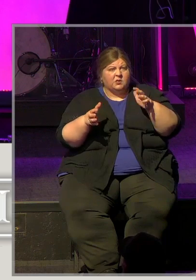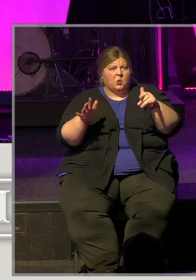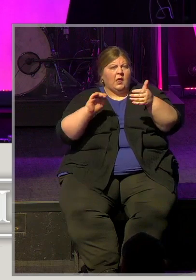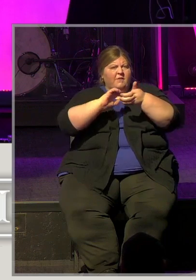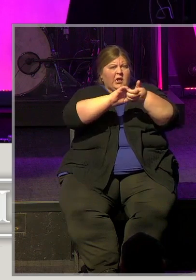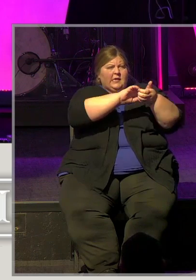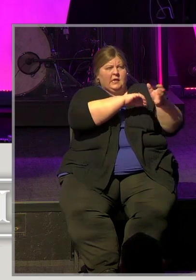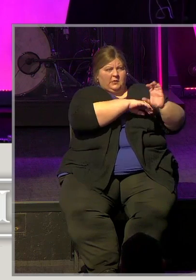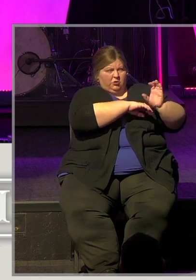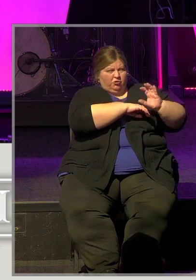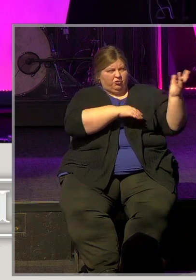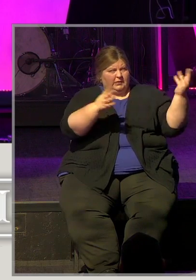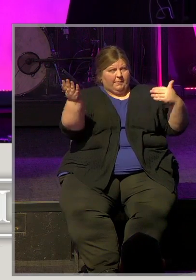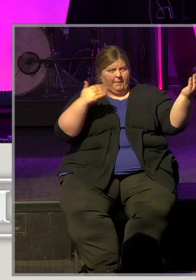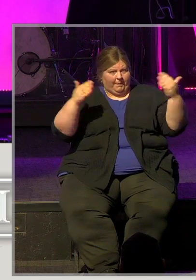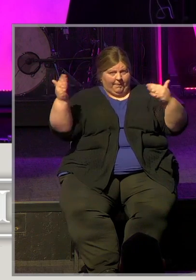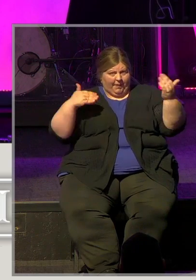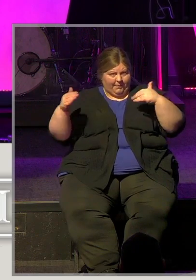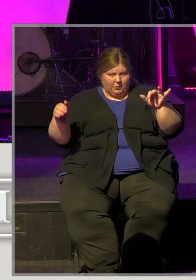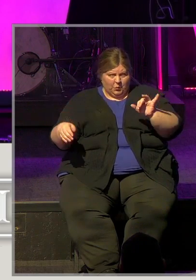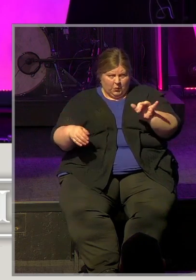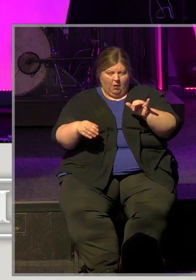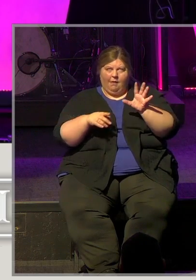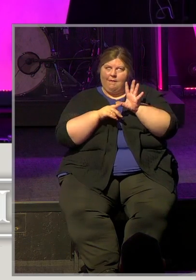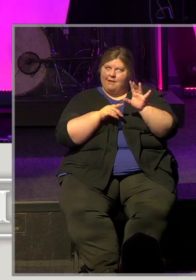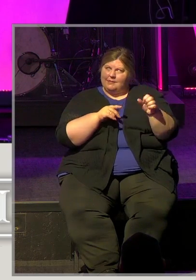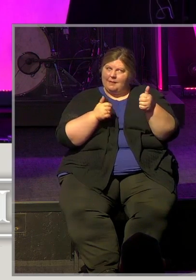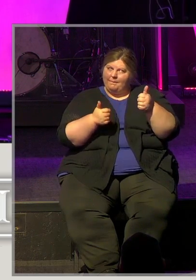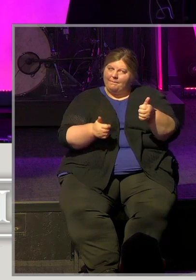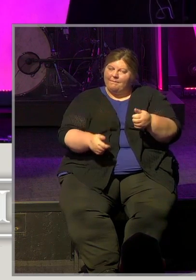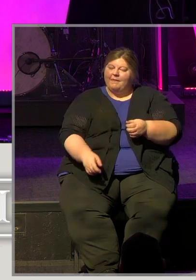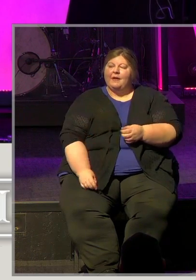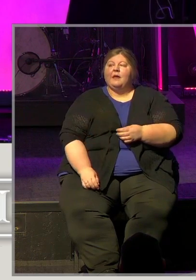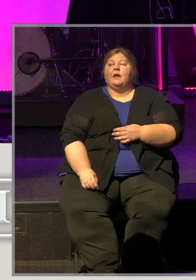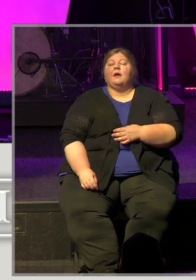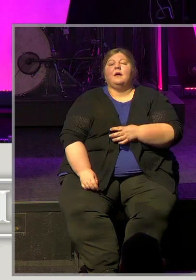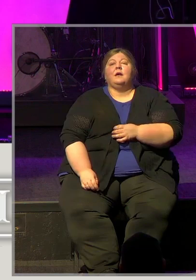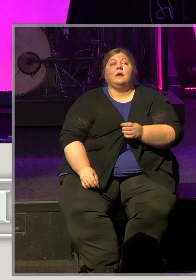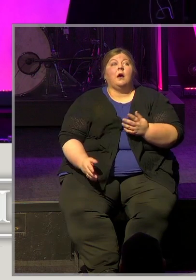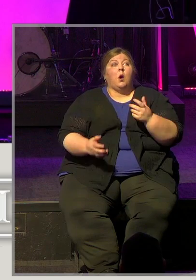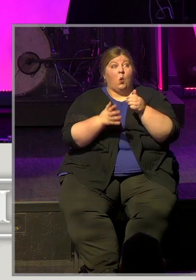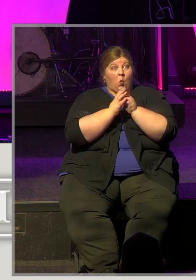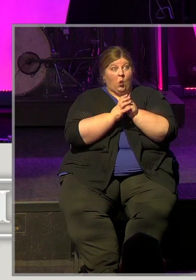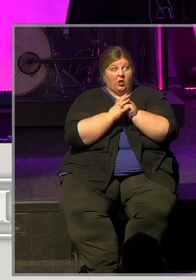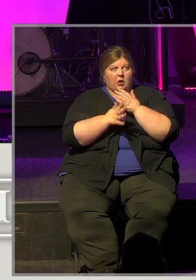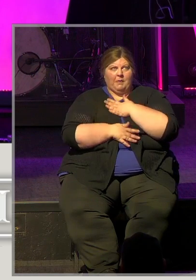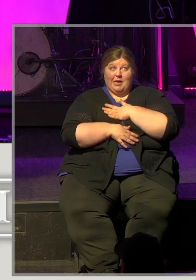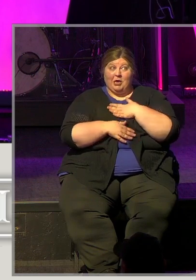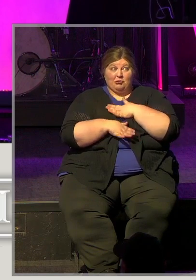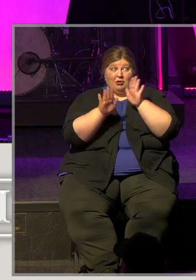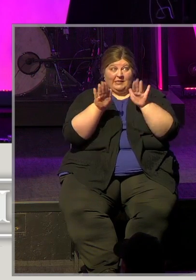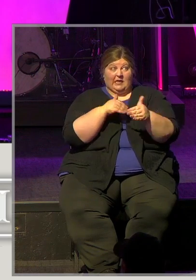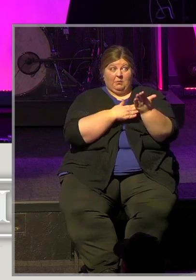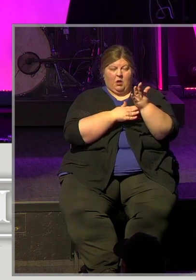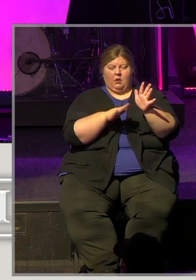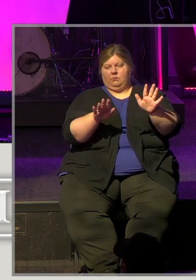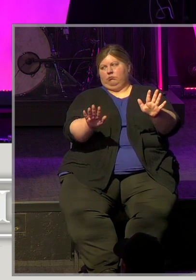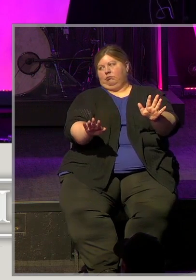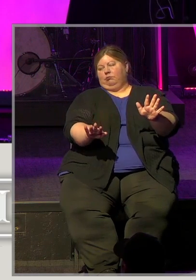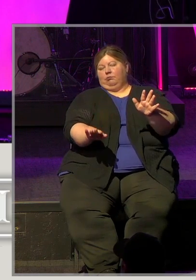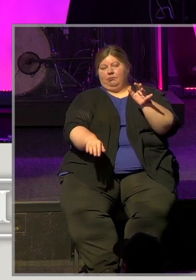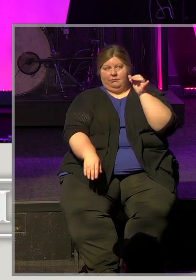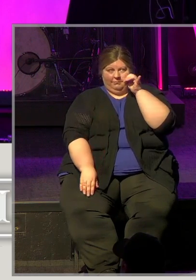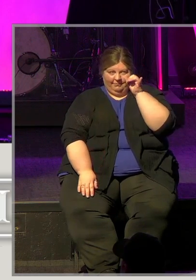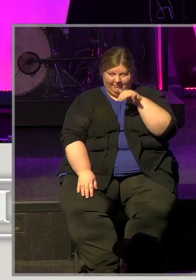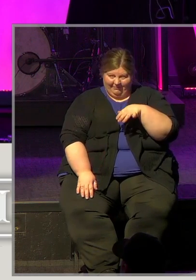us as well, which will be awesome. And if you enjoy worship here on Sunday morning, y'all, I can't get enough, I know